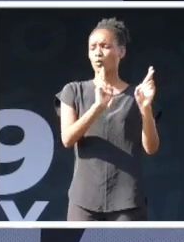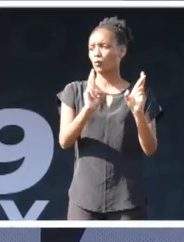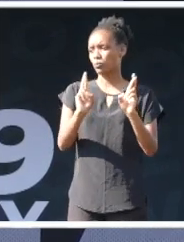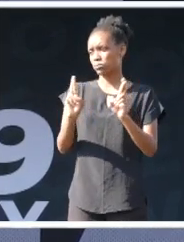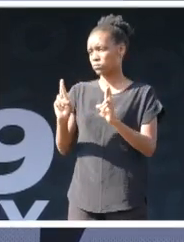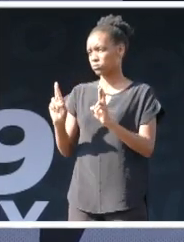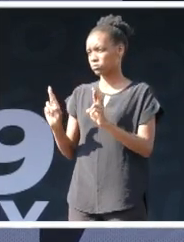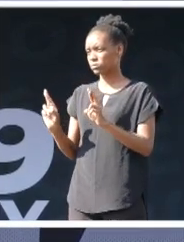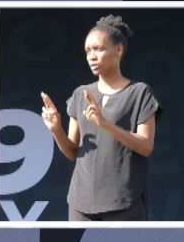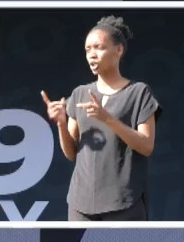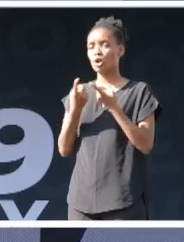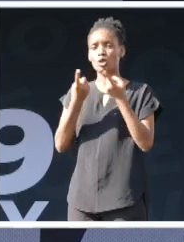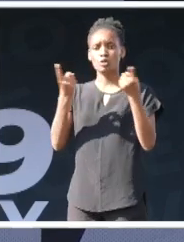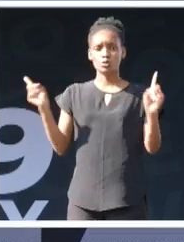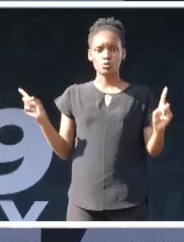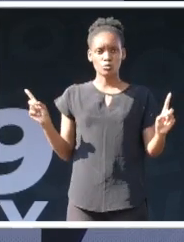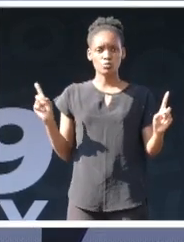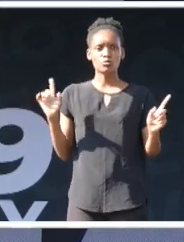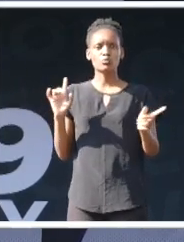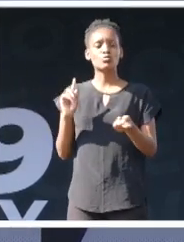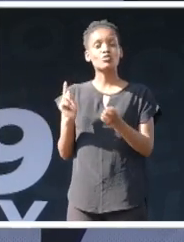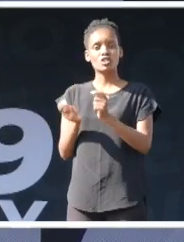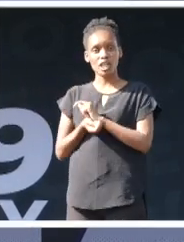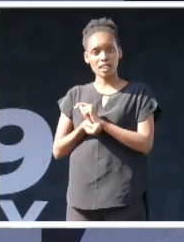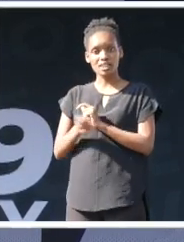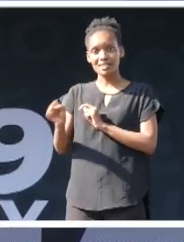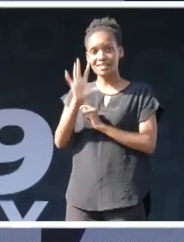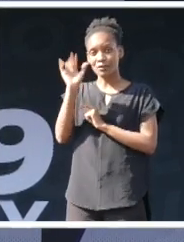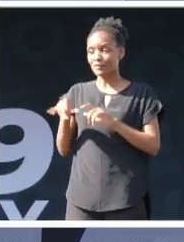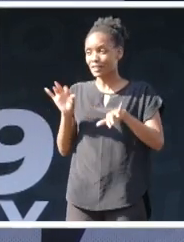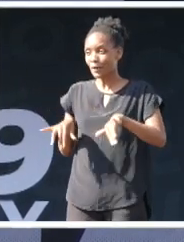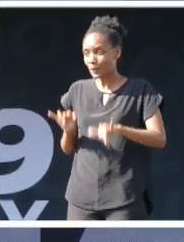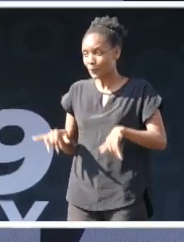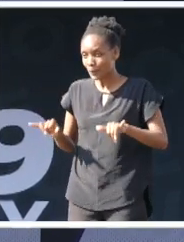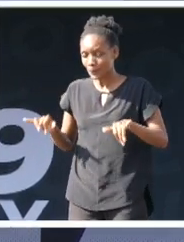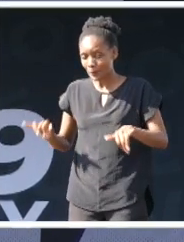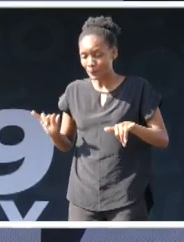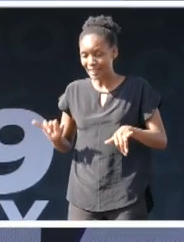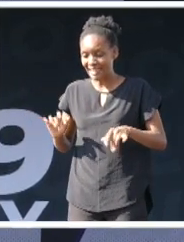You are the change that South Africa has been waiting for.